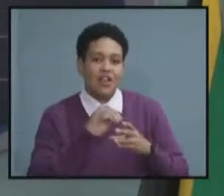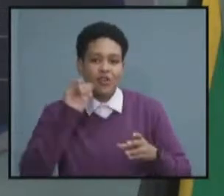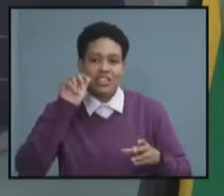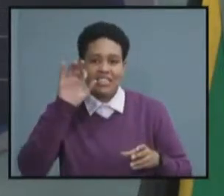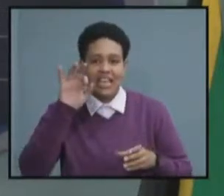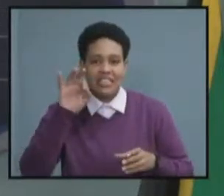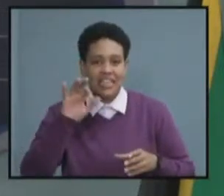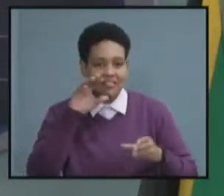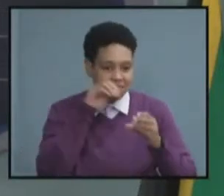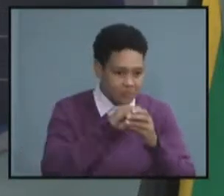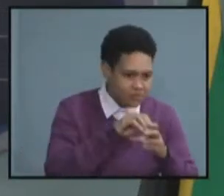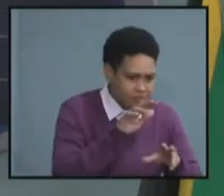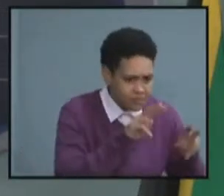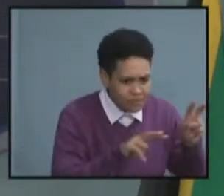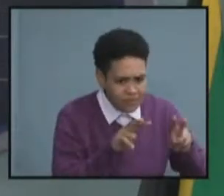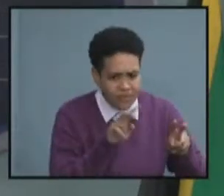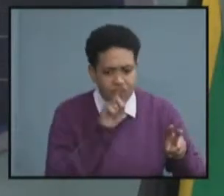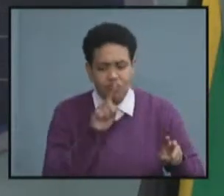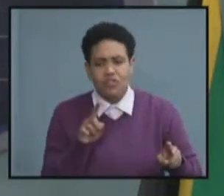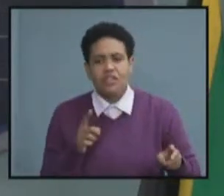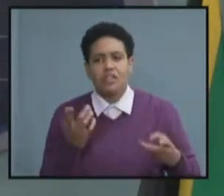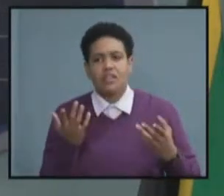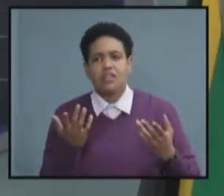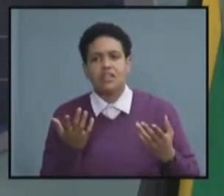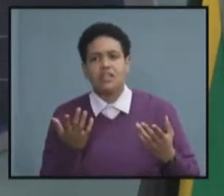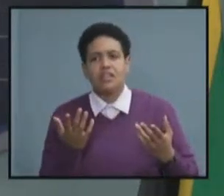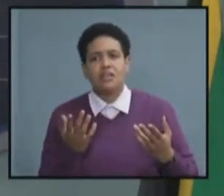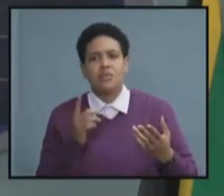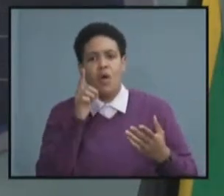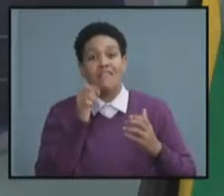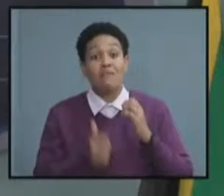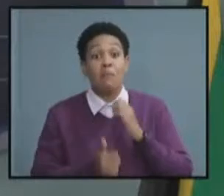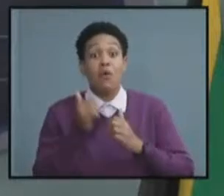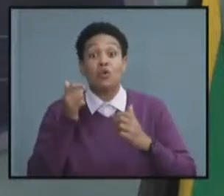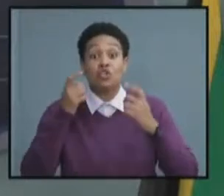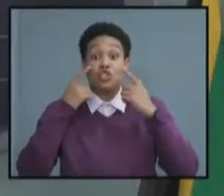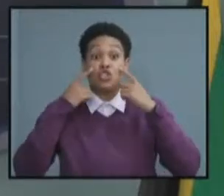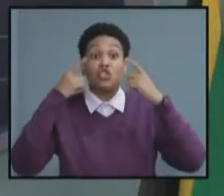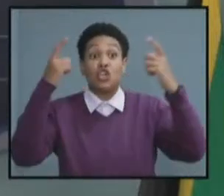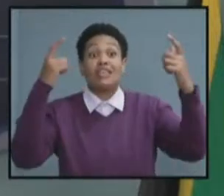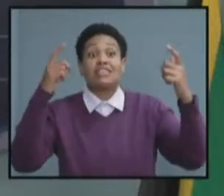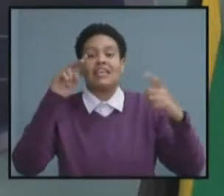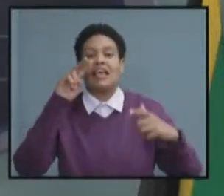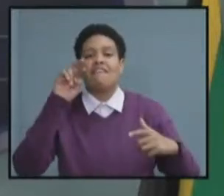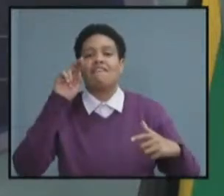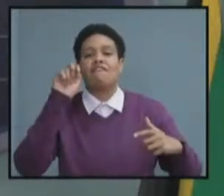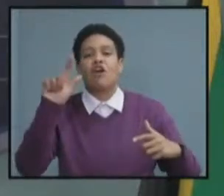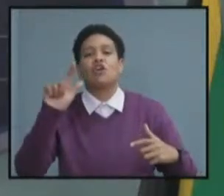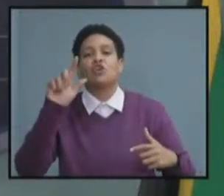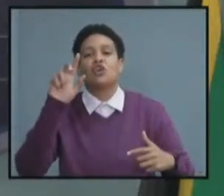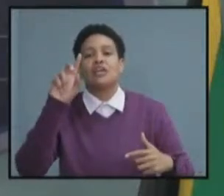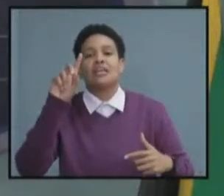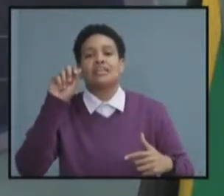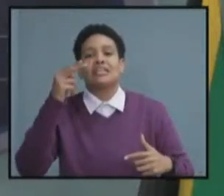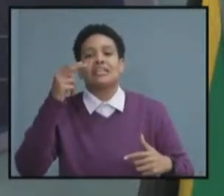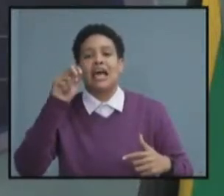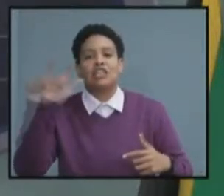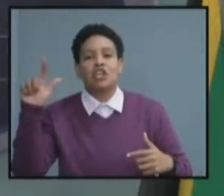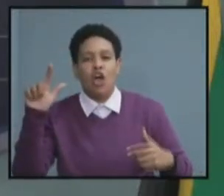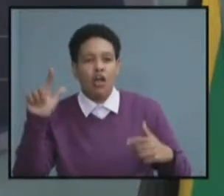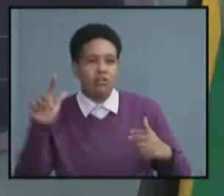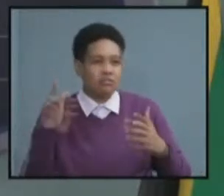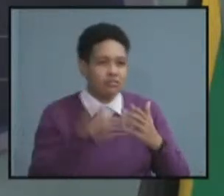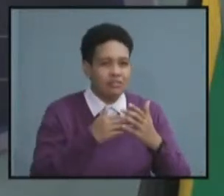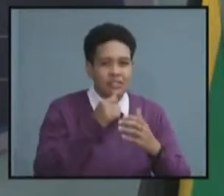played their part in pulling off one of the most successful virtual dance hall ever.